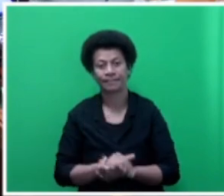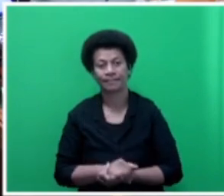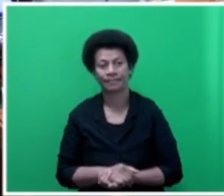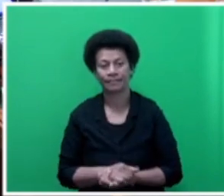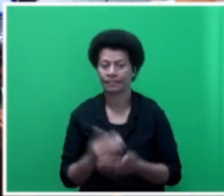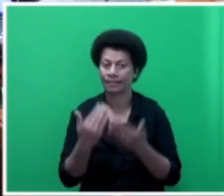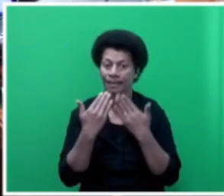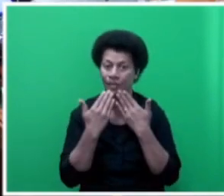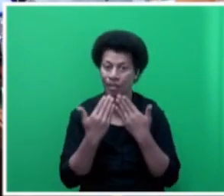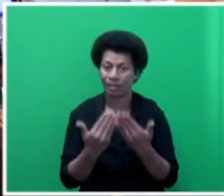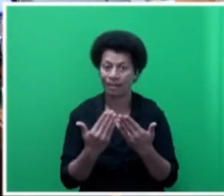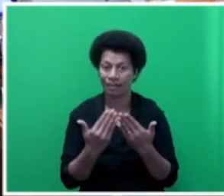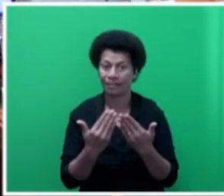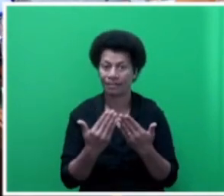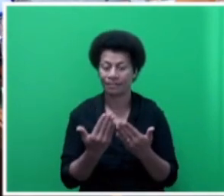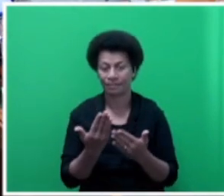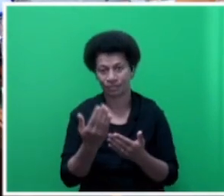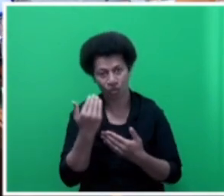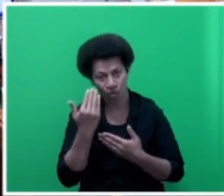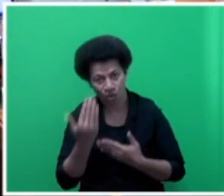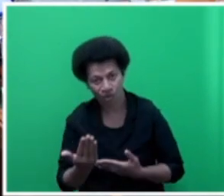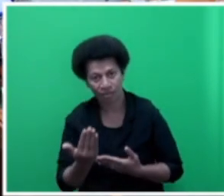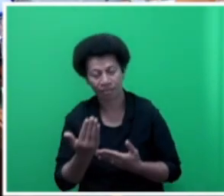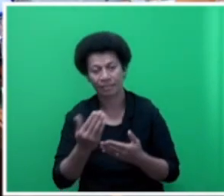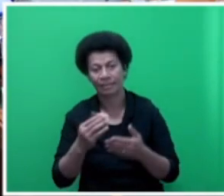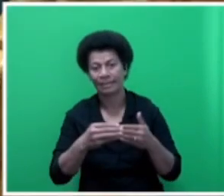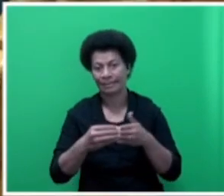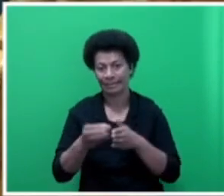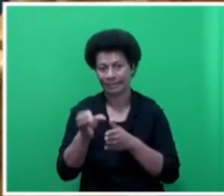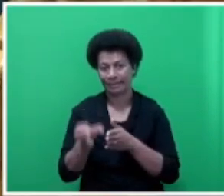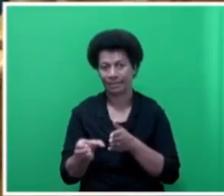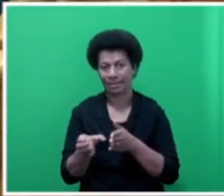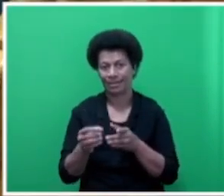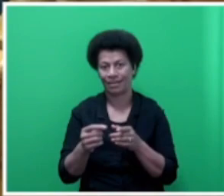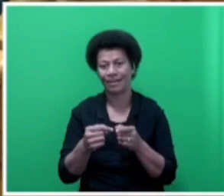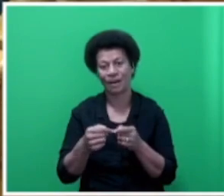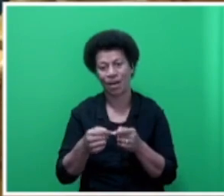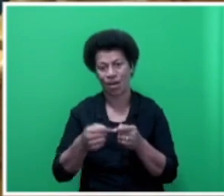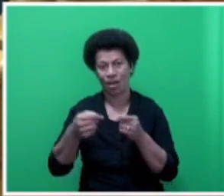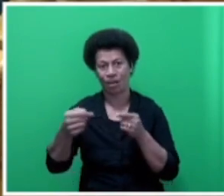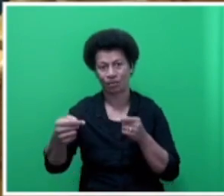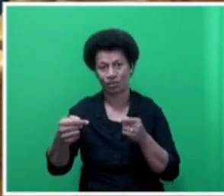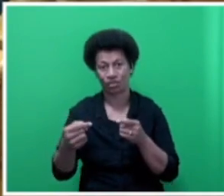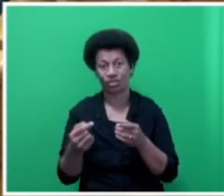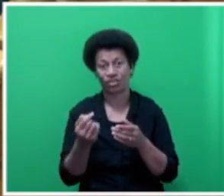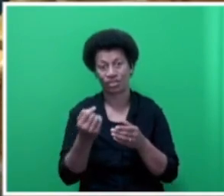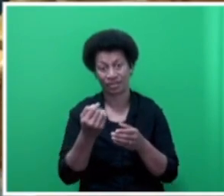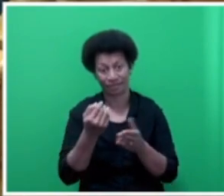I thank the Honourable Leader of the Opposition for his contribution to the debate.